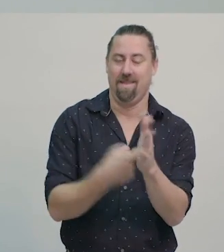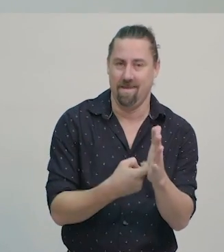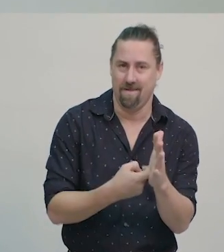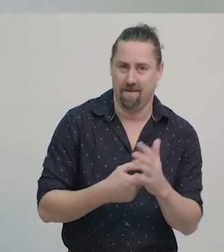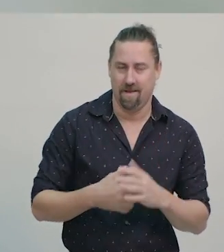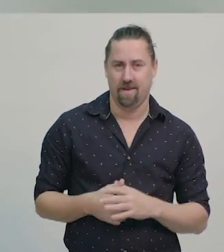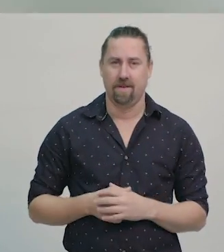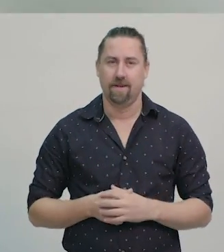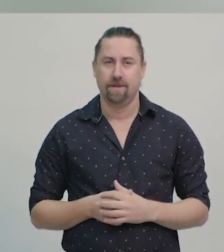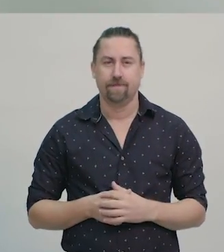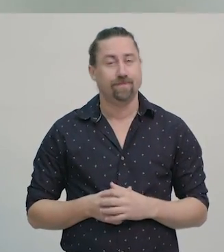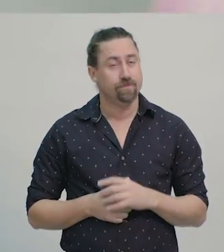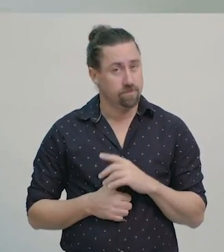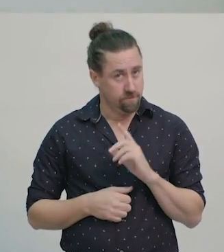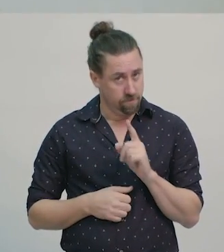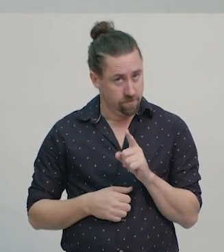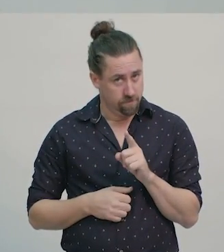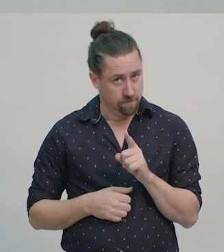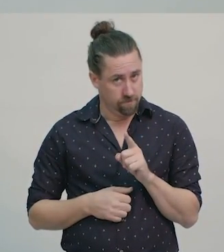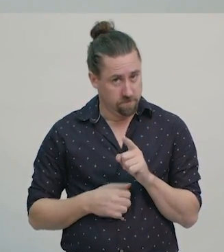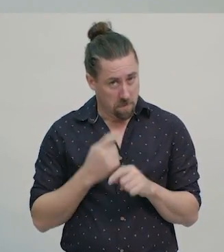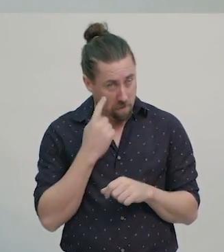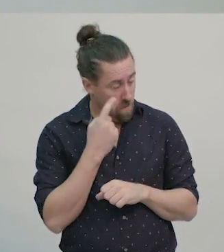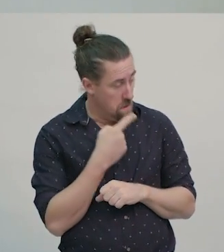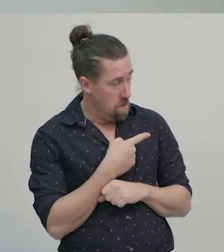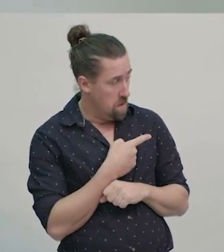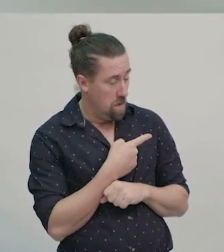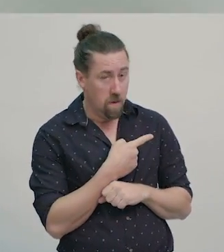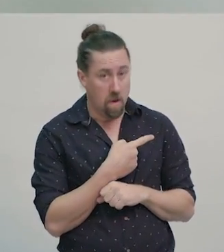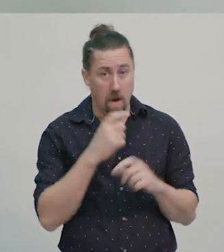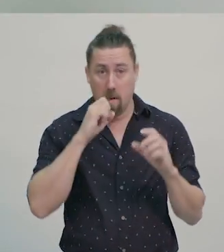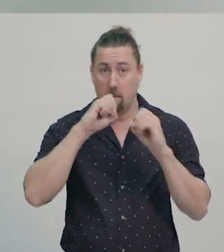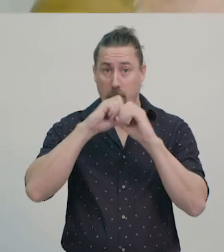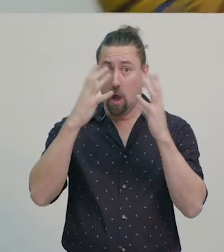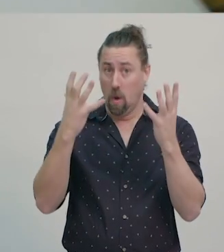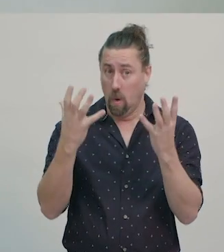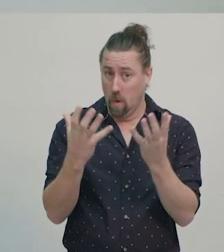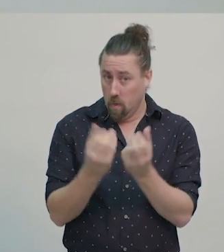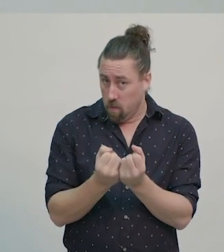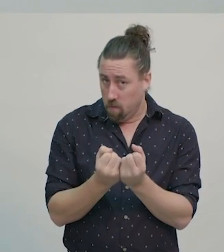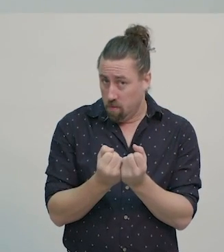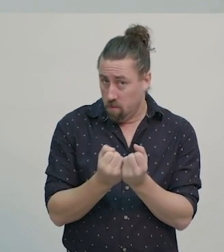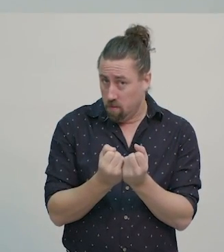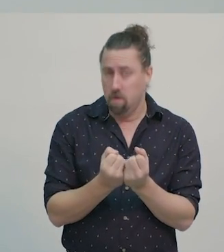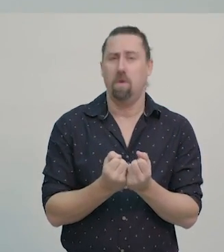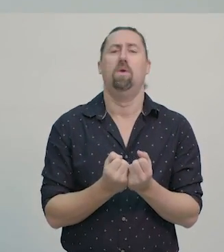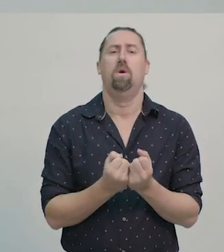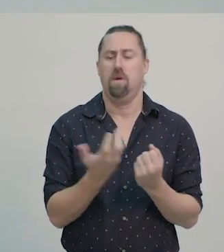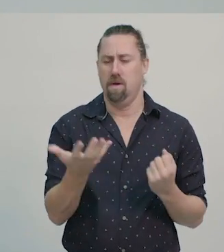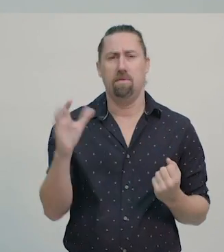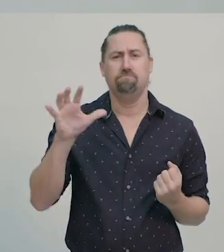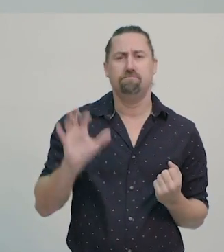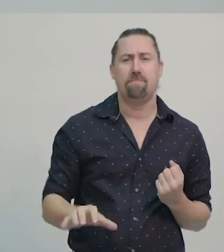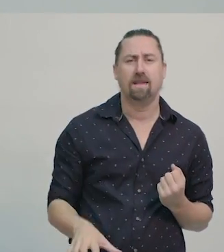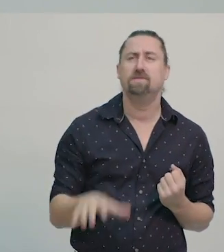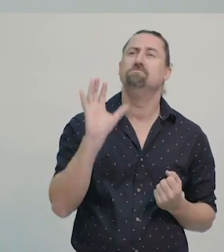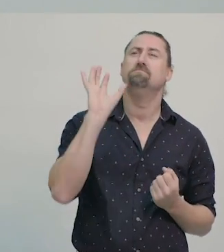Let's compare their mass. I wonder which is heavier. What do you think?